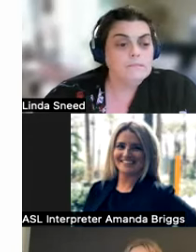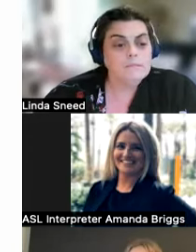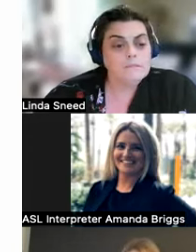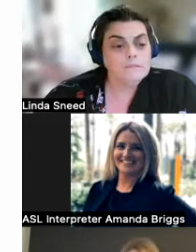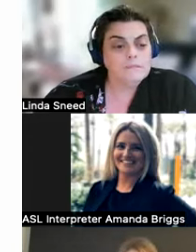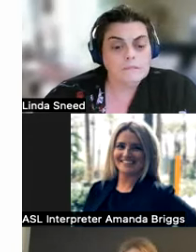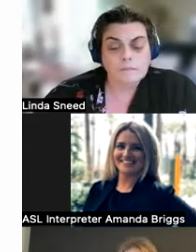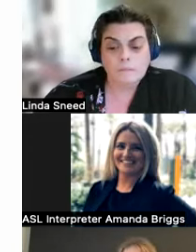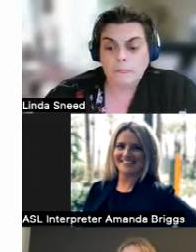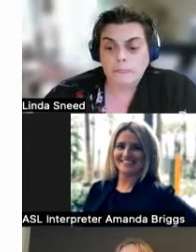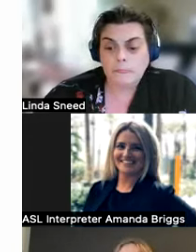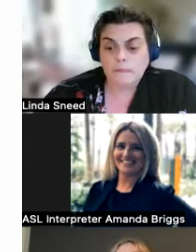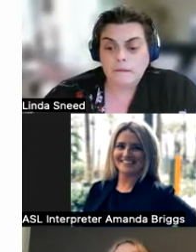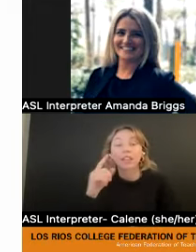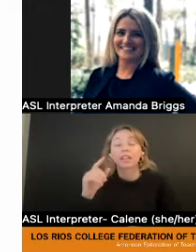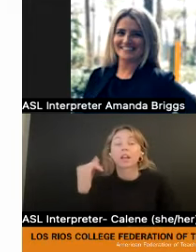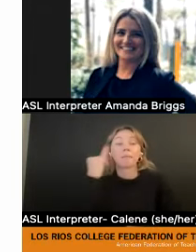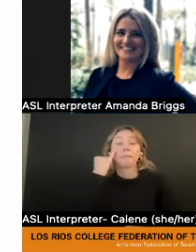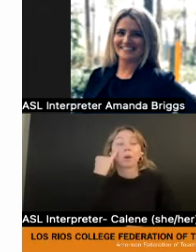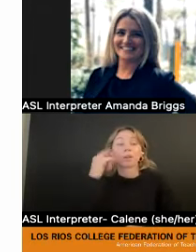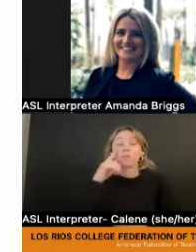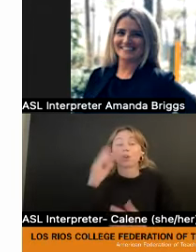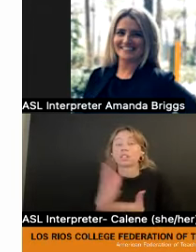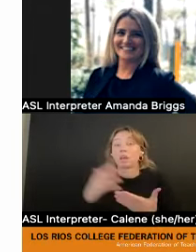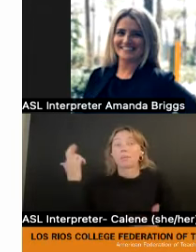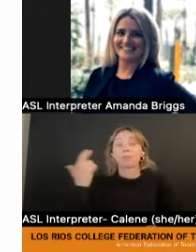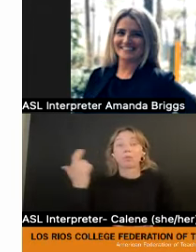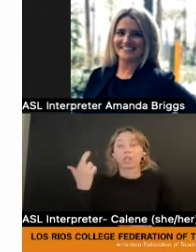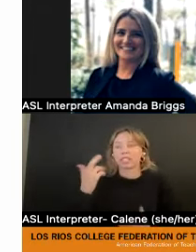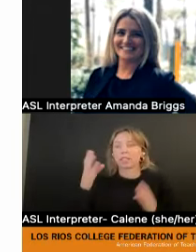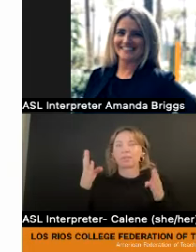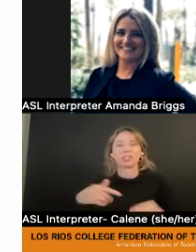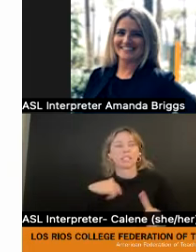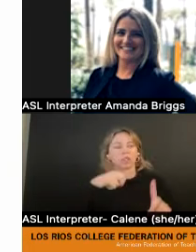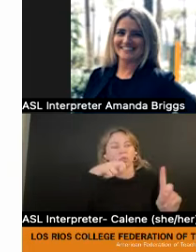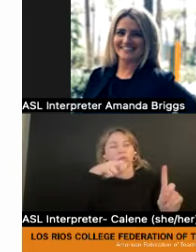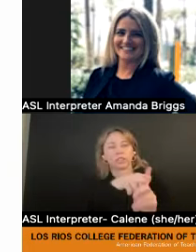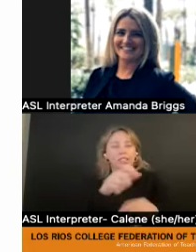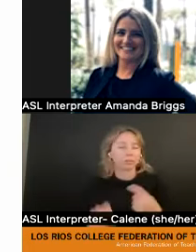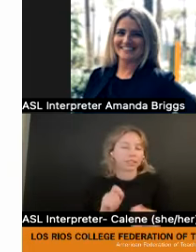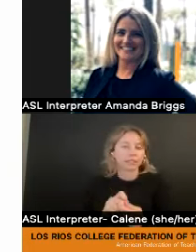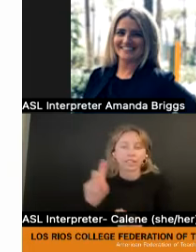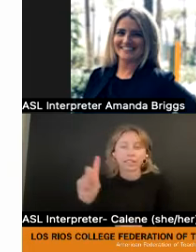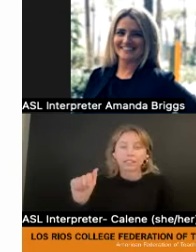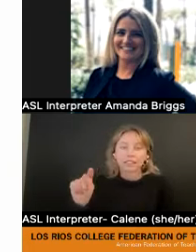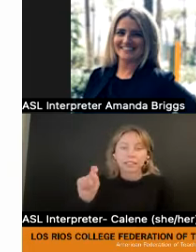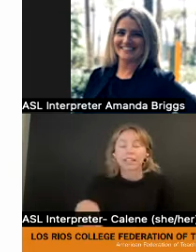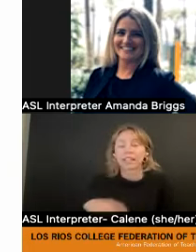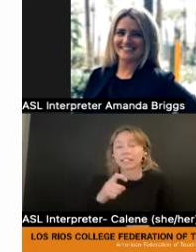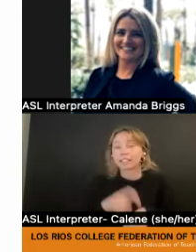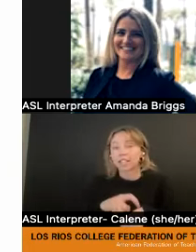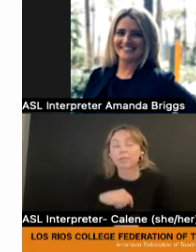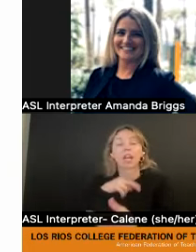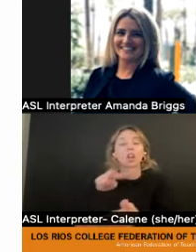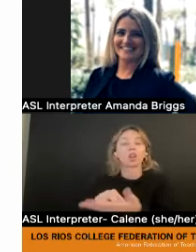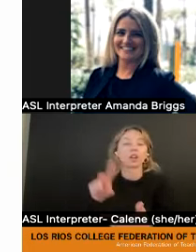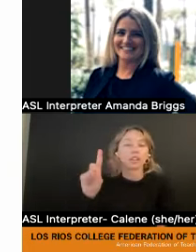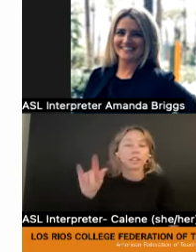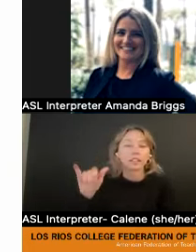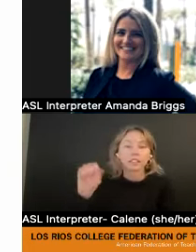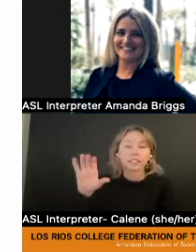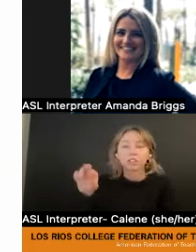dean, if for some reason they need to track you down in a time and date specific, that they should be able to go either to your Discord channel or